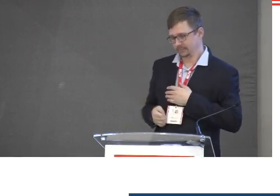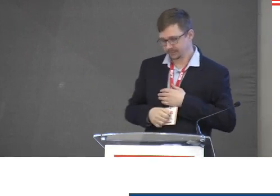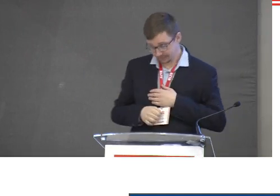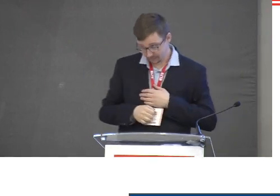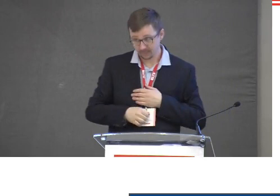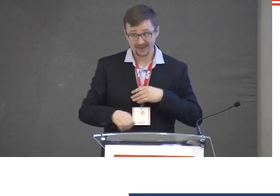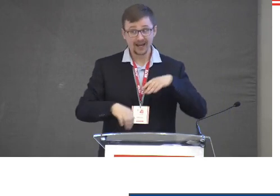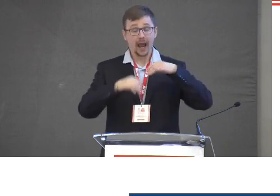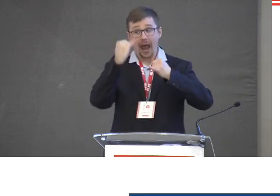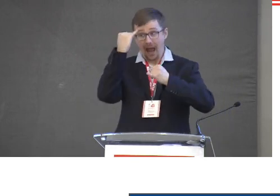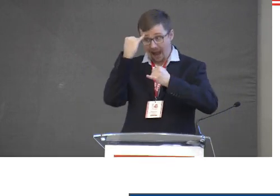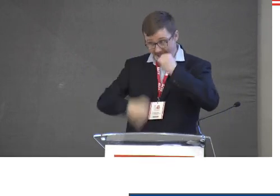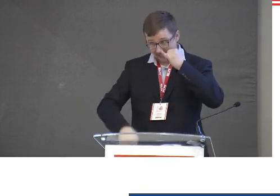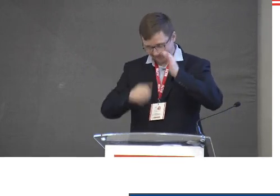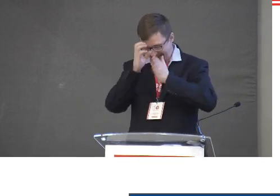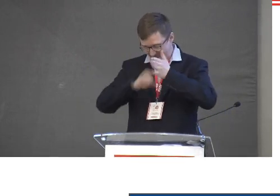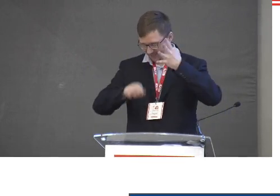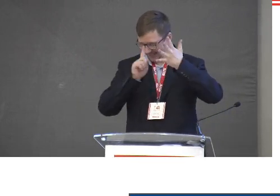hearing learners.